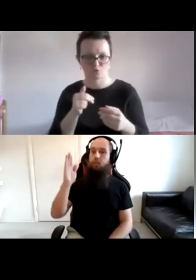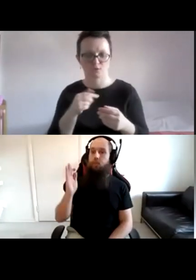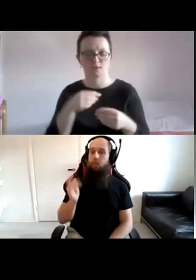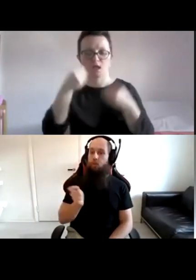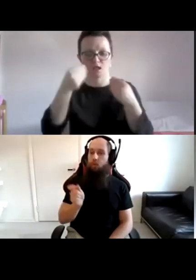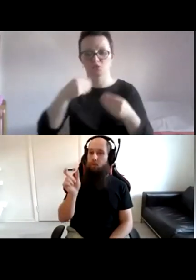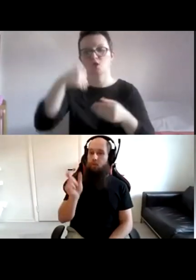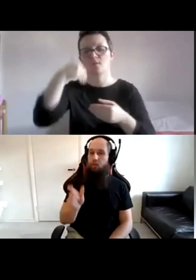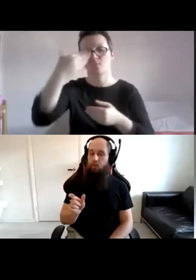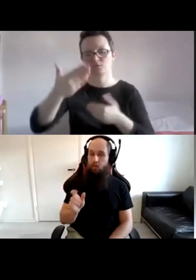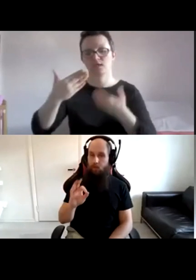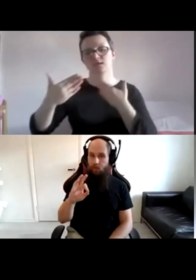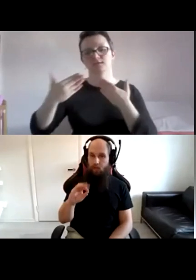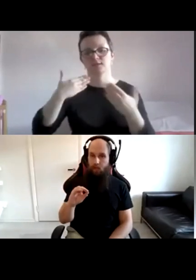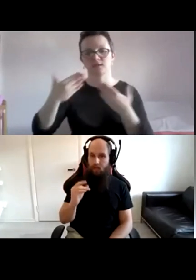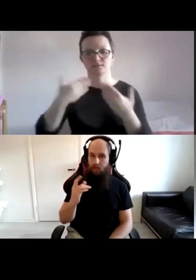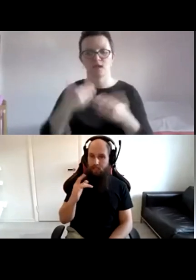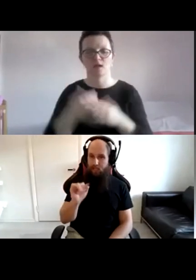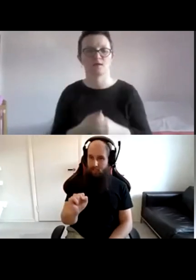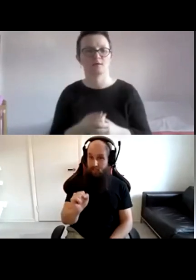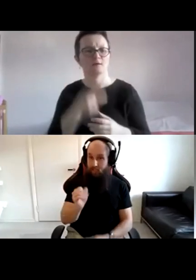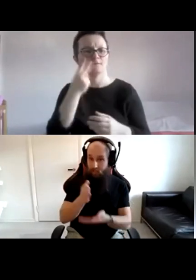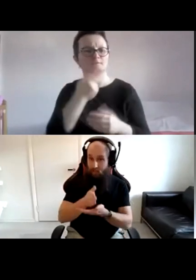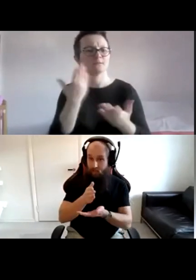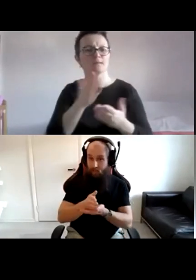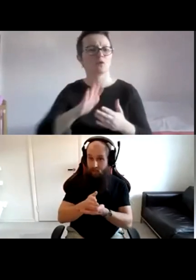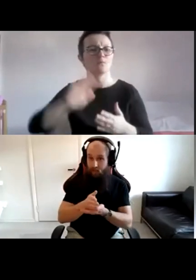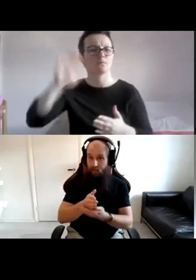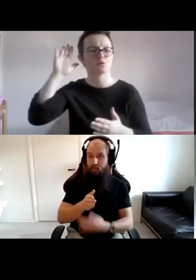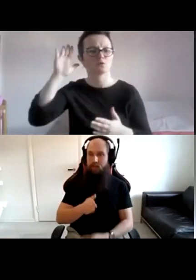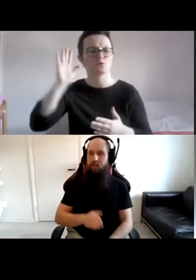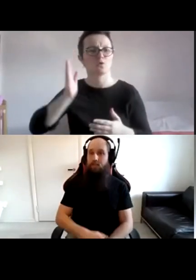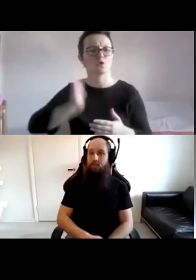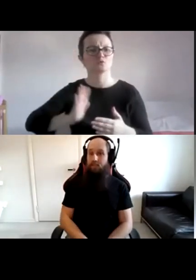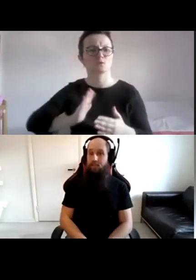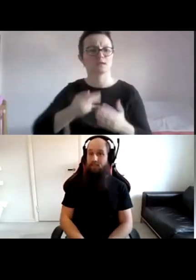A Hassim, is that correct?